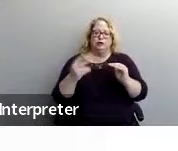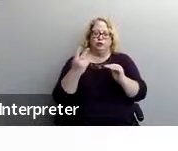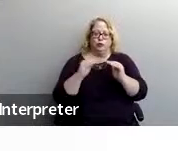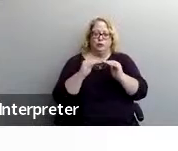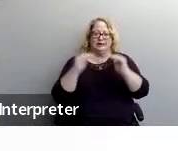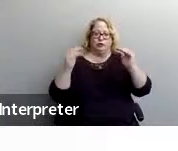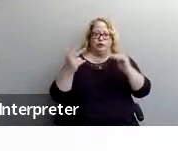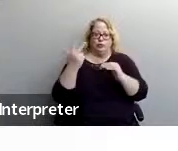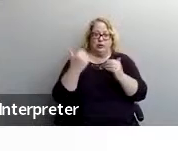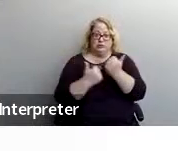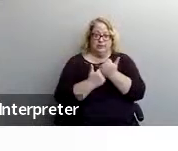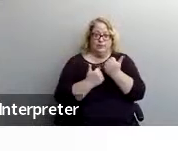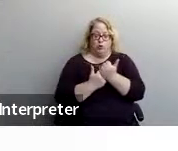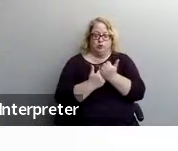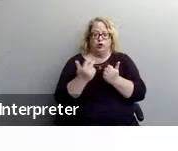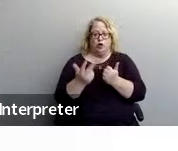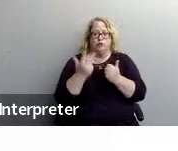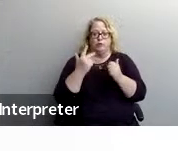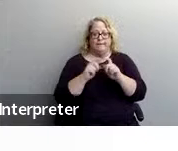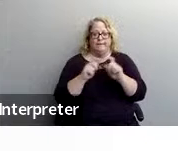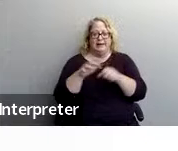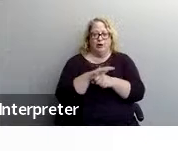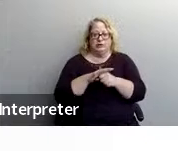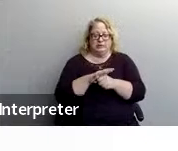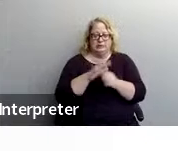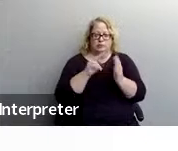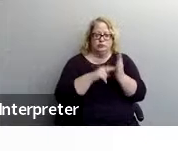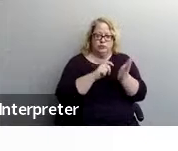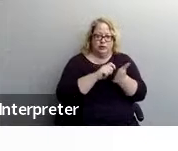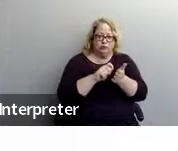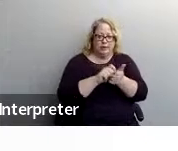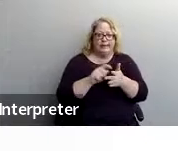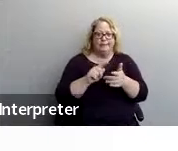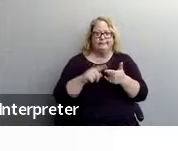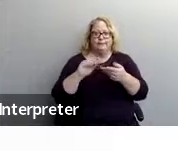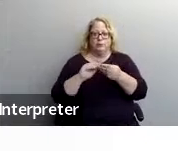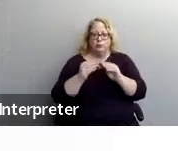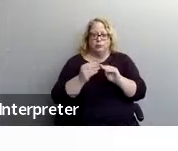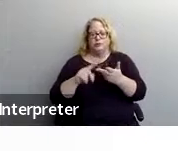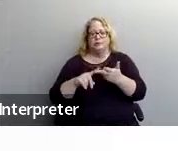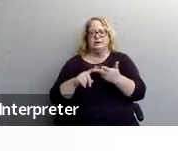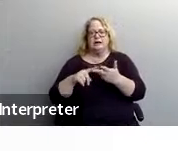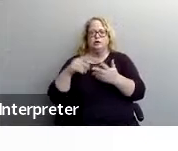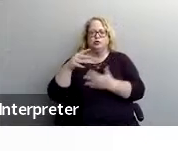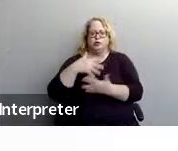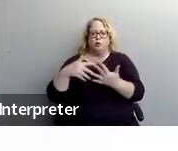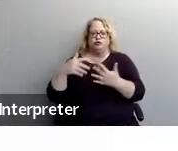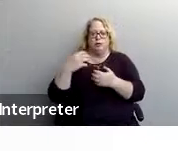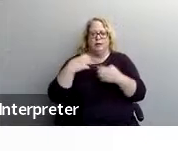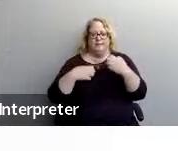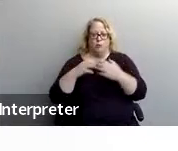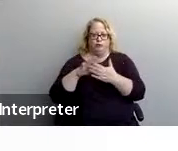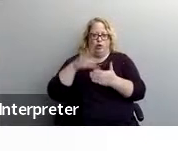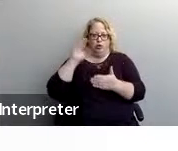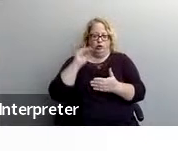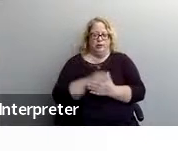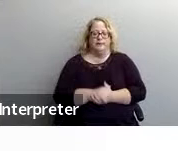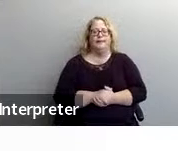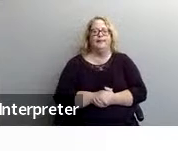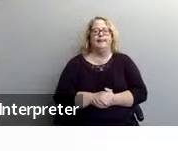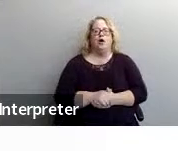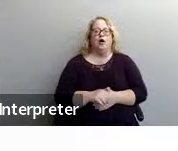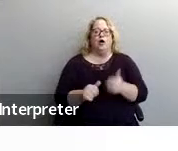supports in our 3 big areas of literacy, numeracy, and social emotional learning. Our para induction